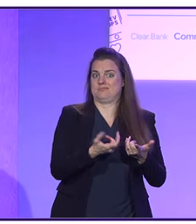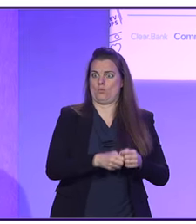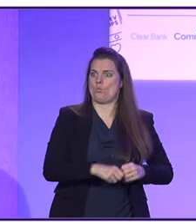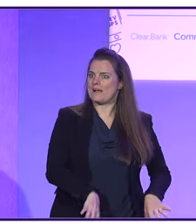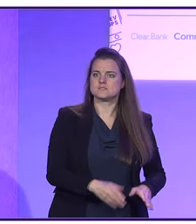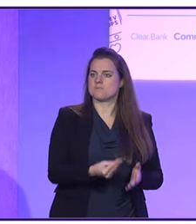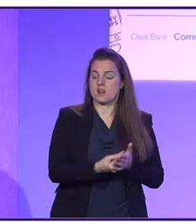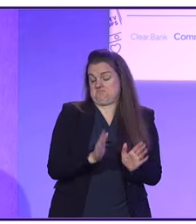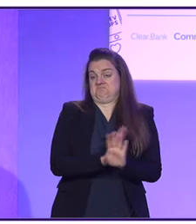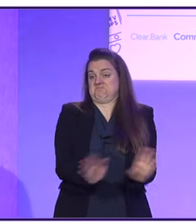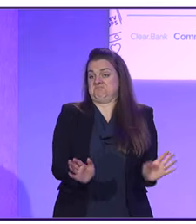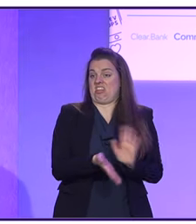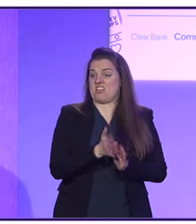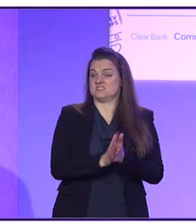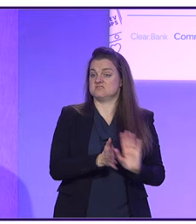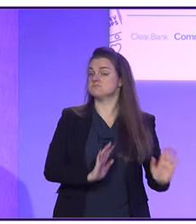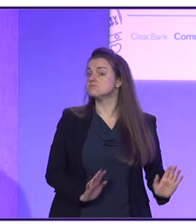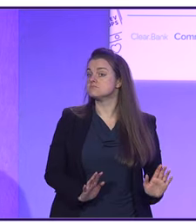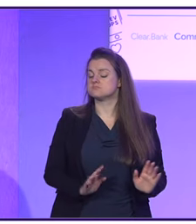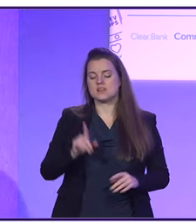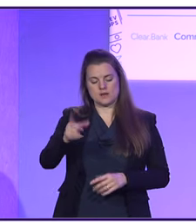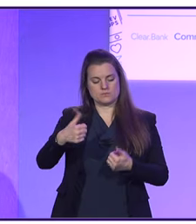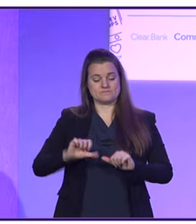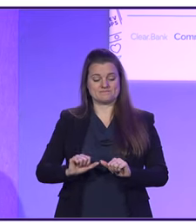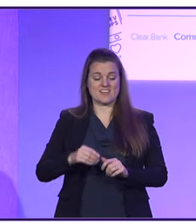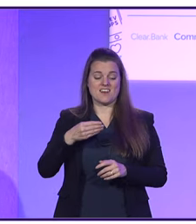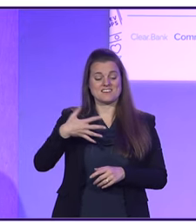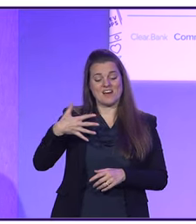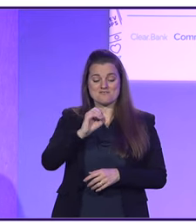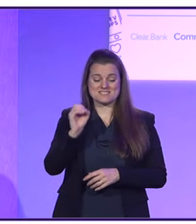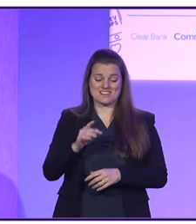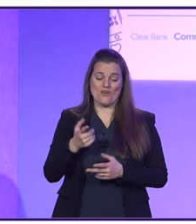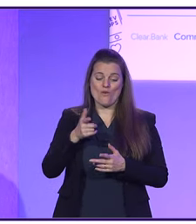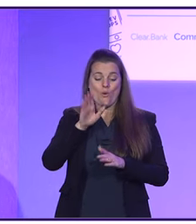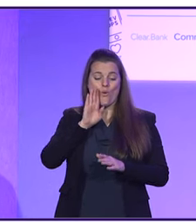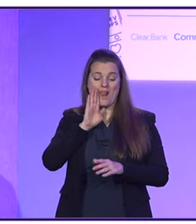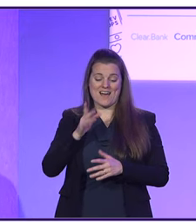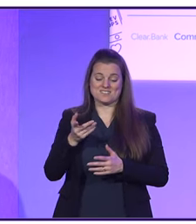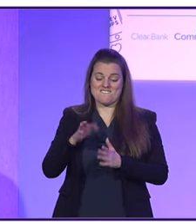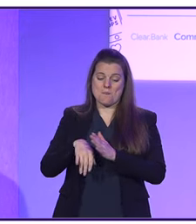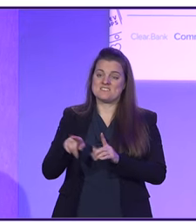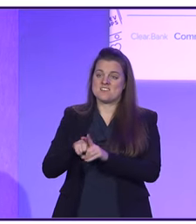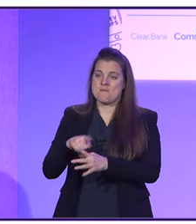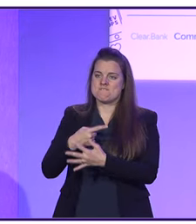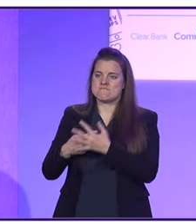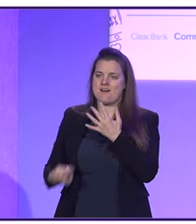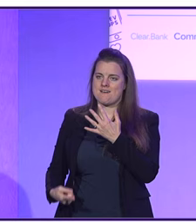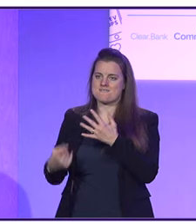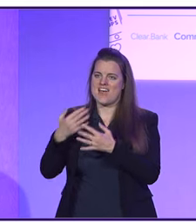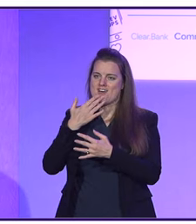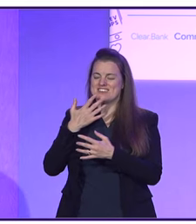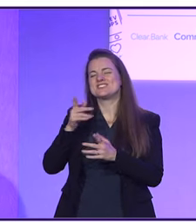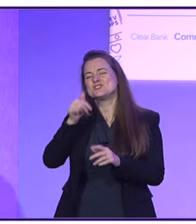95% of callouts are from the same five errors, so anyone who's managed a system for a long time will know that thing is broken again is a pretty common phrase.